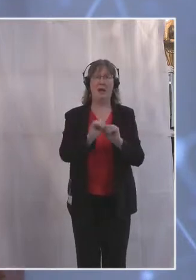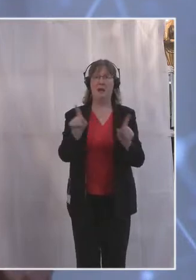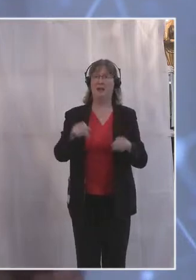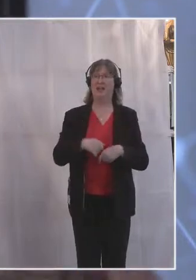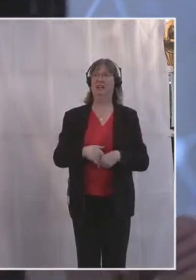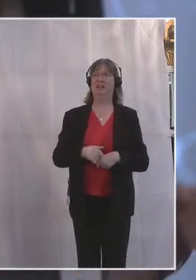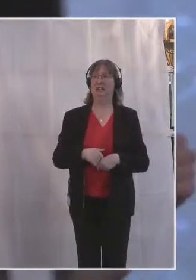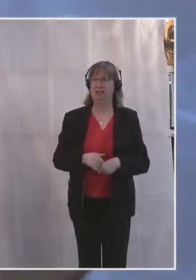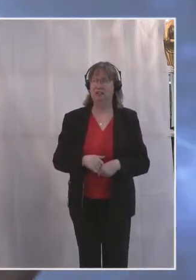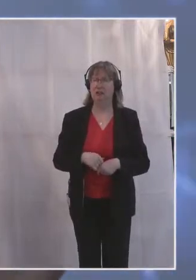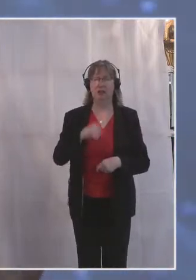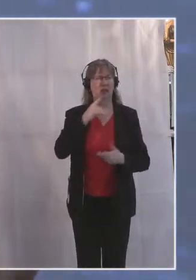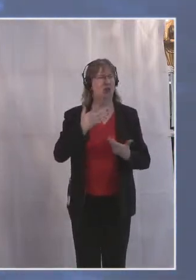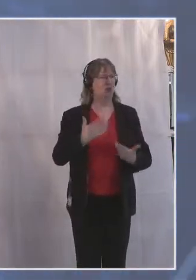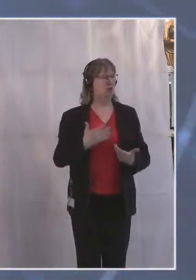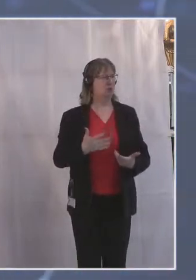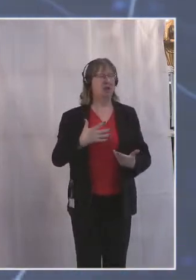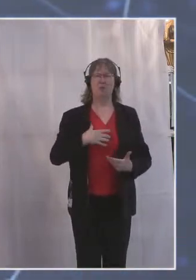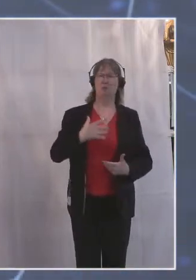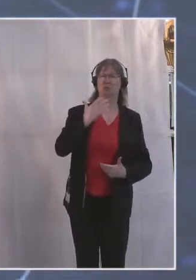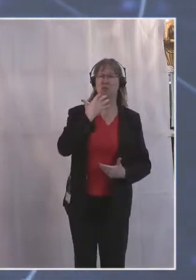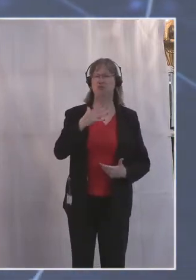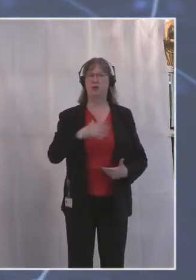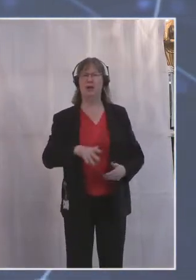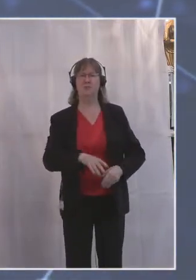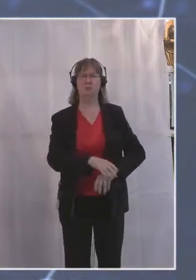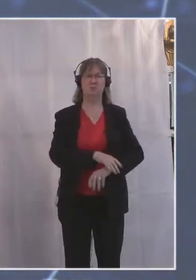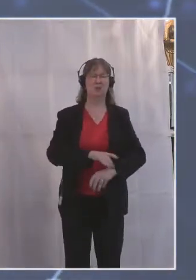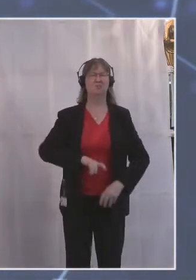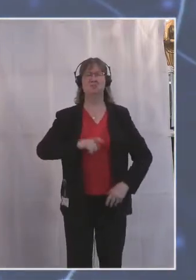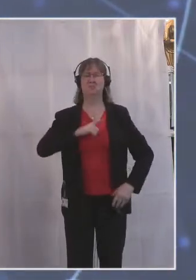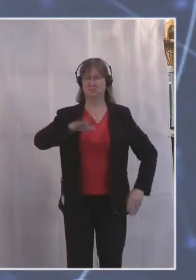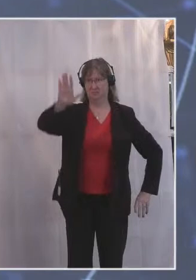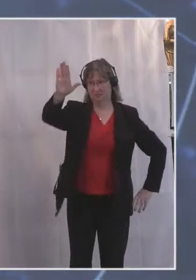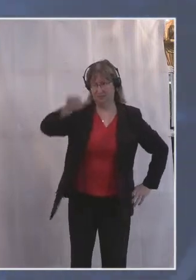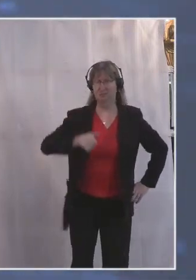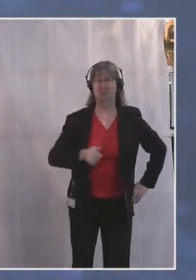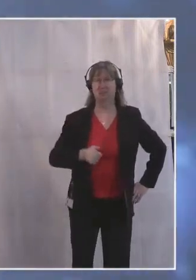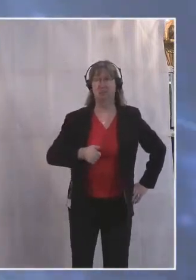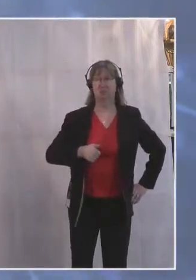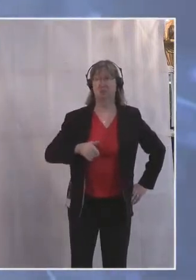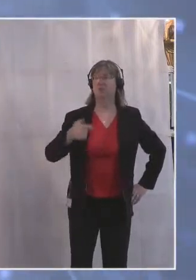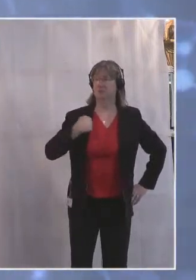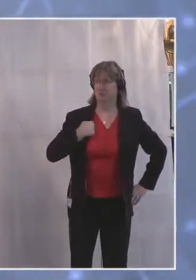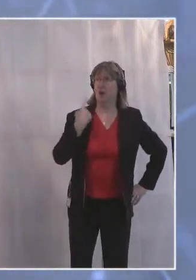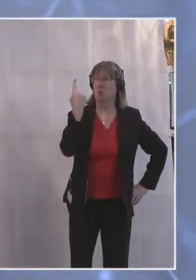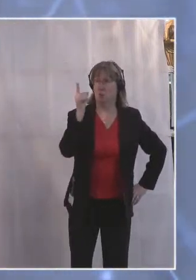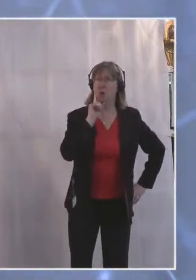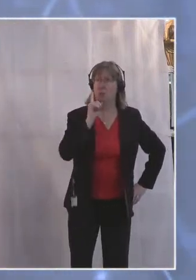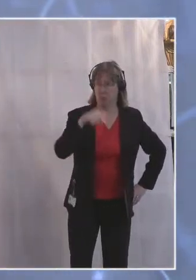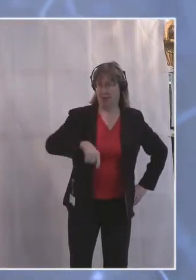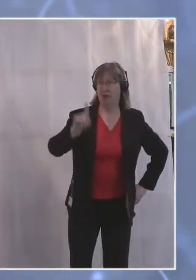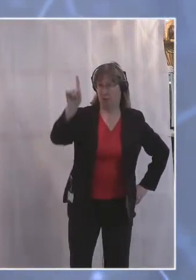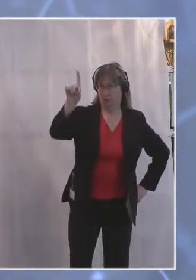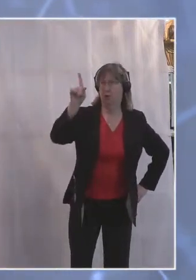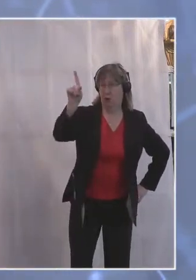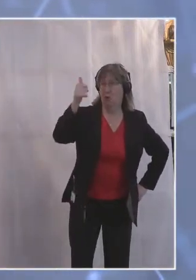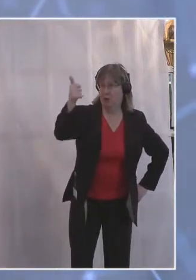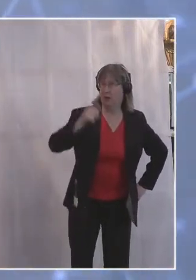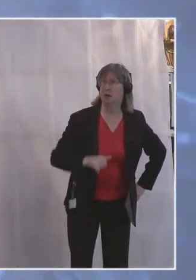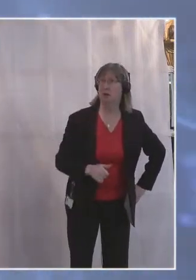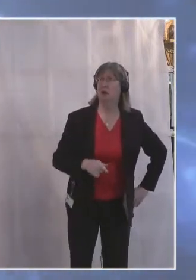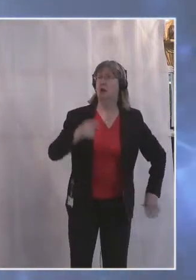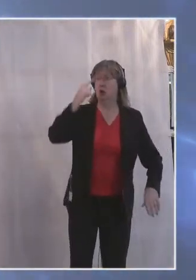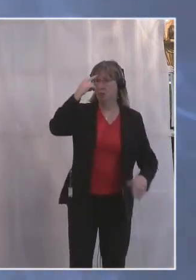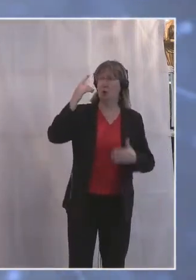think, you know what, today is the day I'm going to be brave. And I'm going to say, excuse me, I'm the only woman in the room. Don't you think we